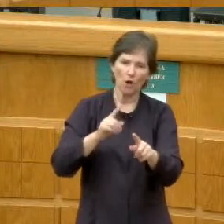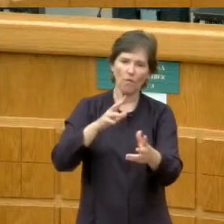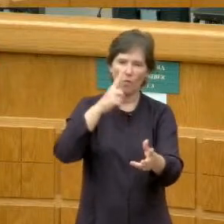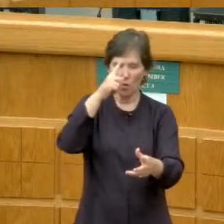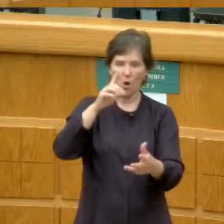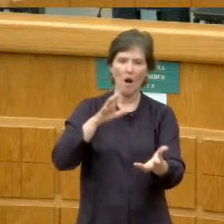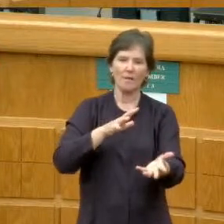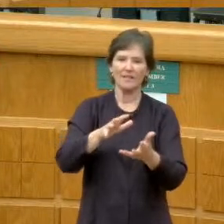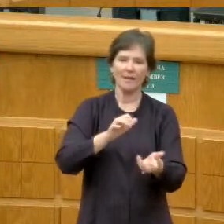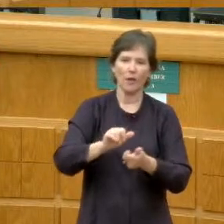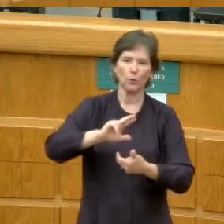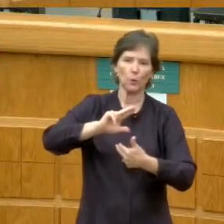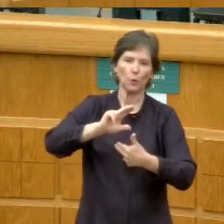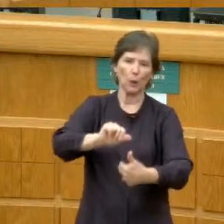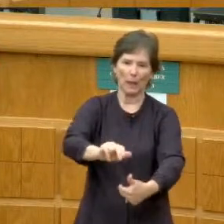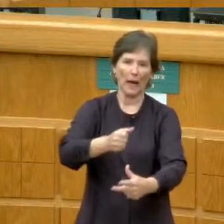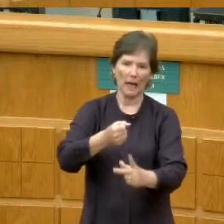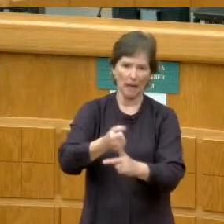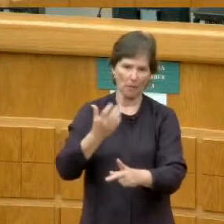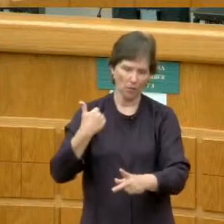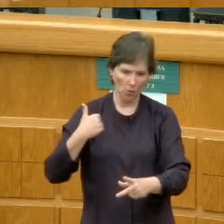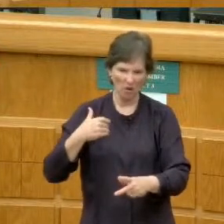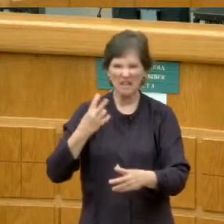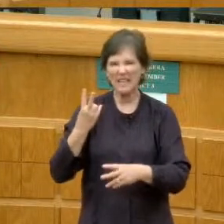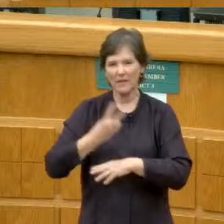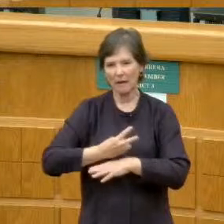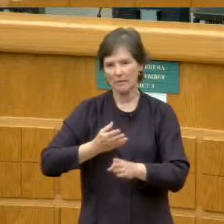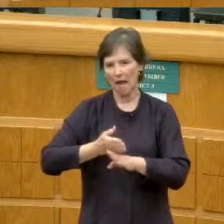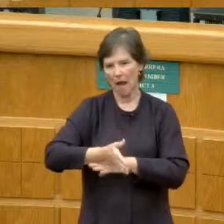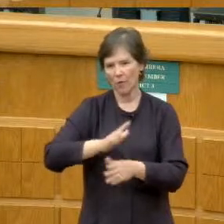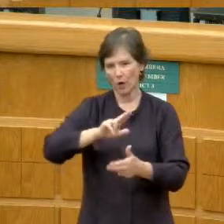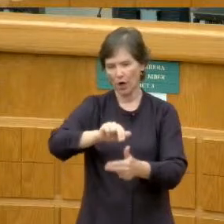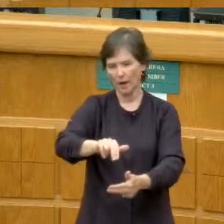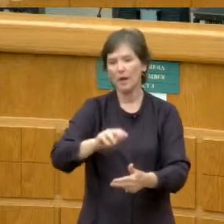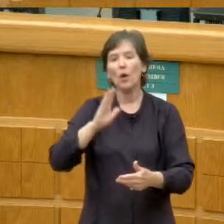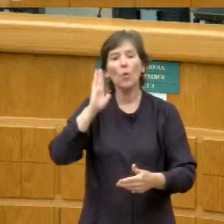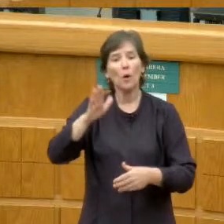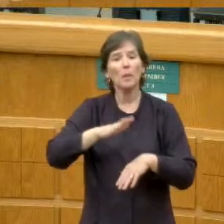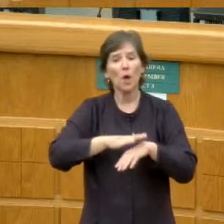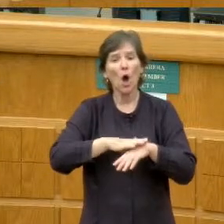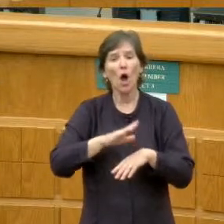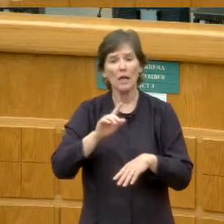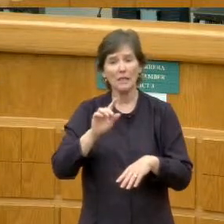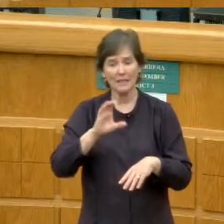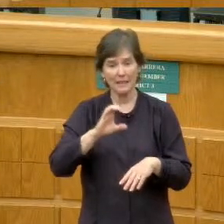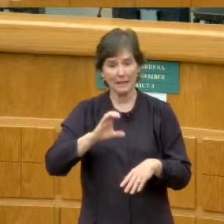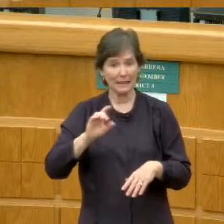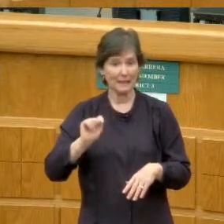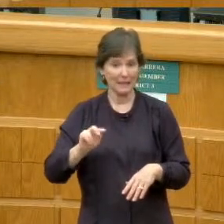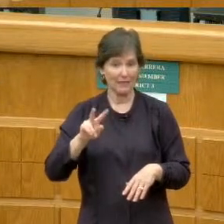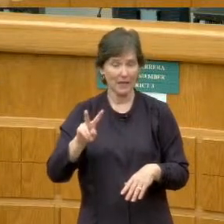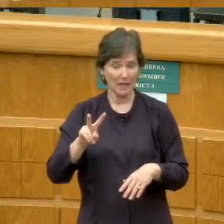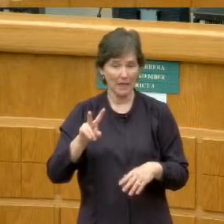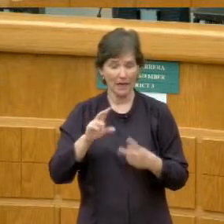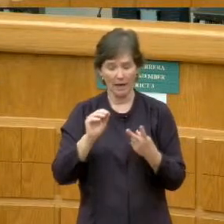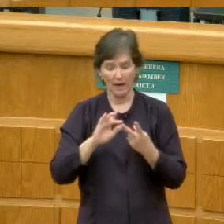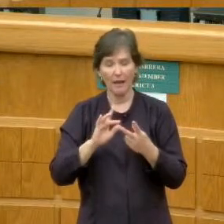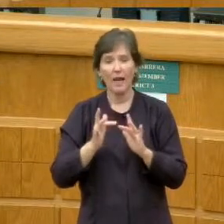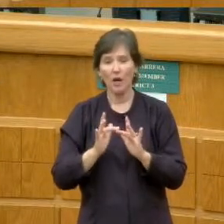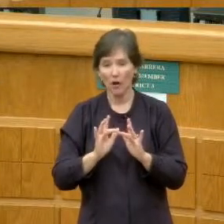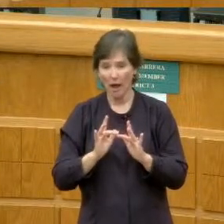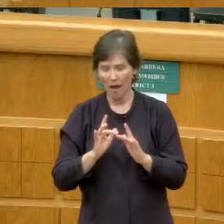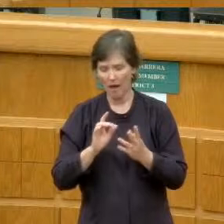that we have, platforms, Facebook, YouTube, etc., CCTV, at 10 a.m. tomorrow morning. It'll be